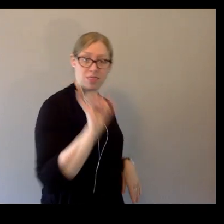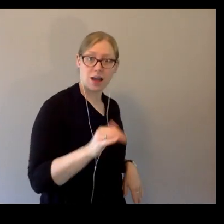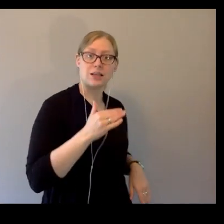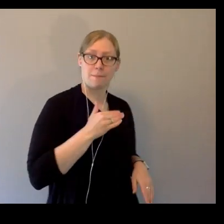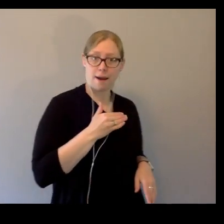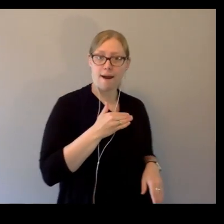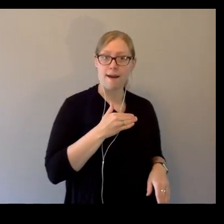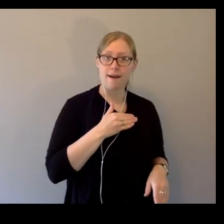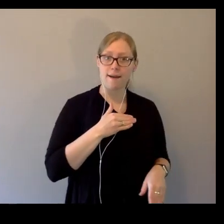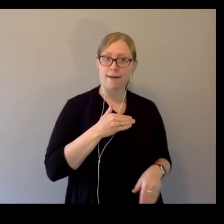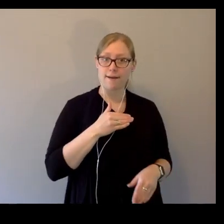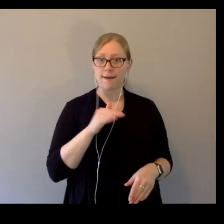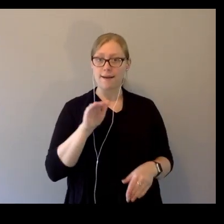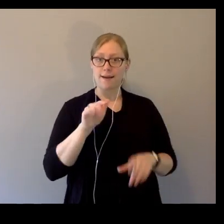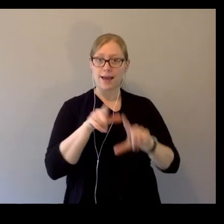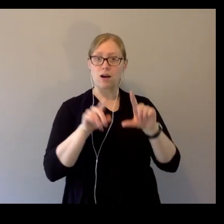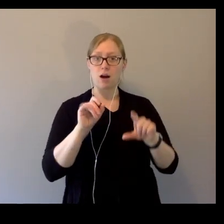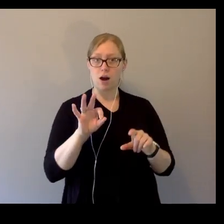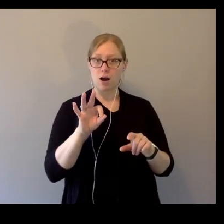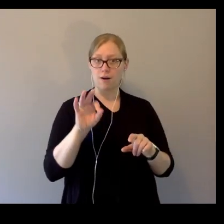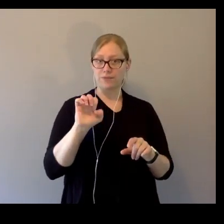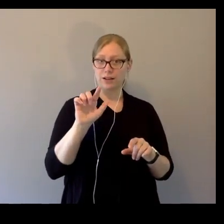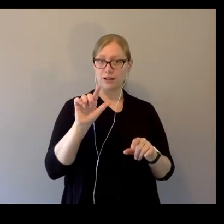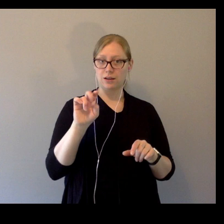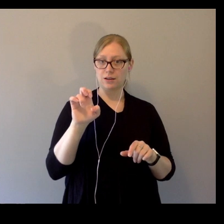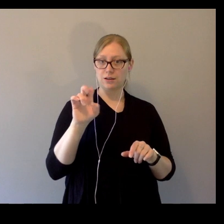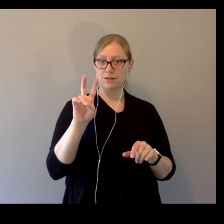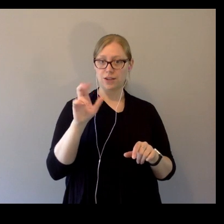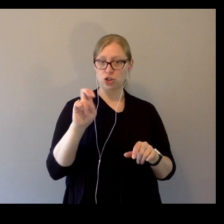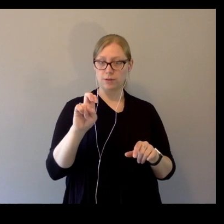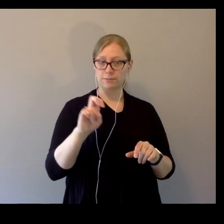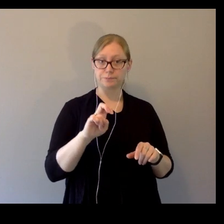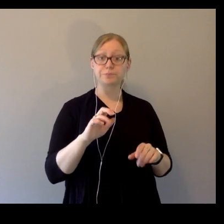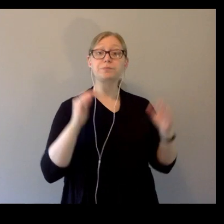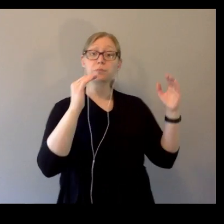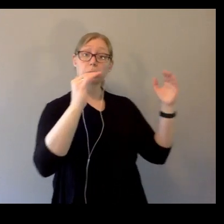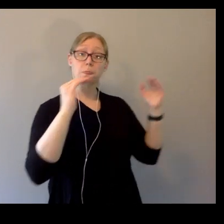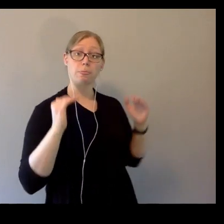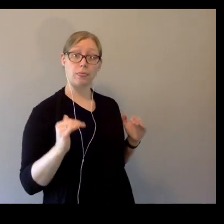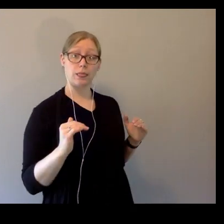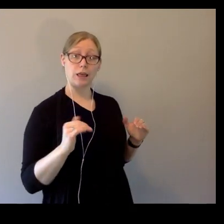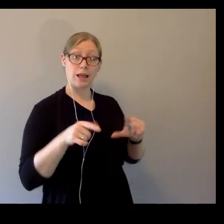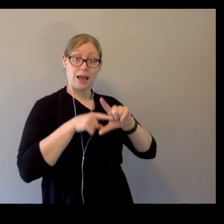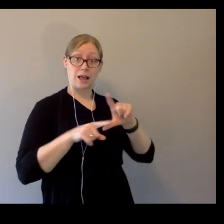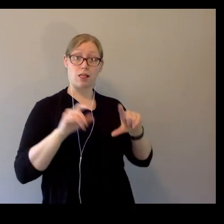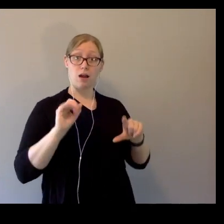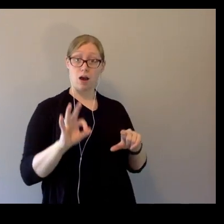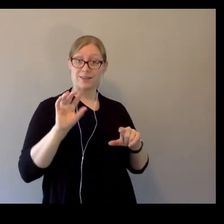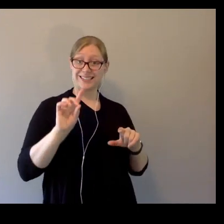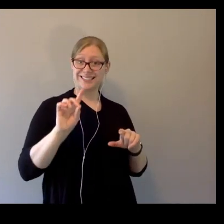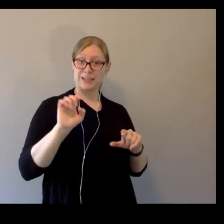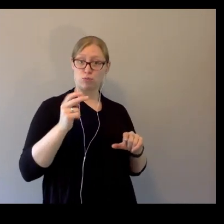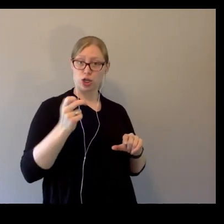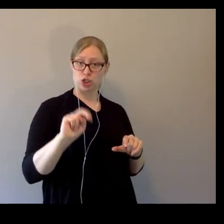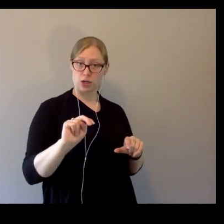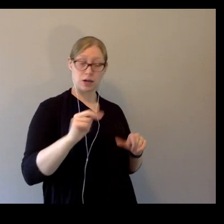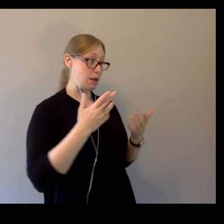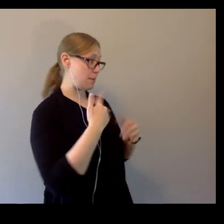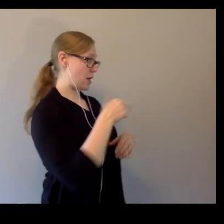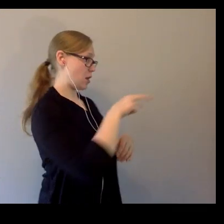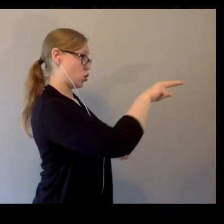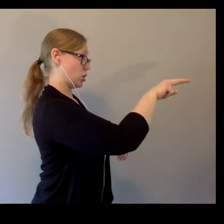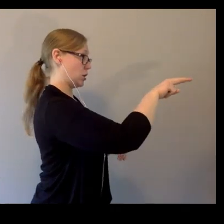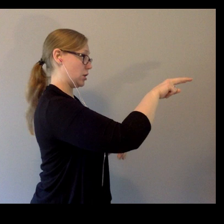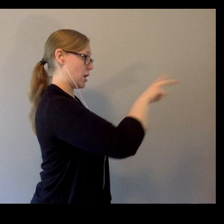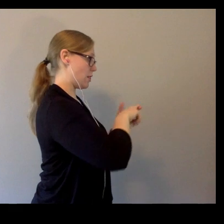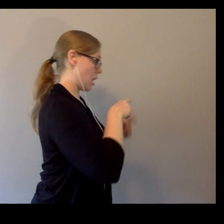Similarly, if I was talking about an angle of depression, so I'd be looking straight ahead, and then maybe I look down and I